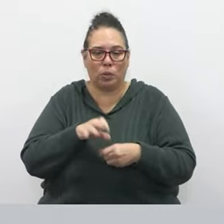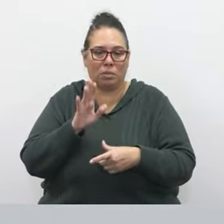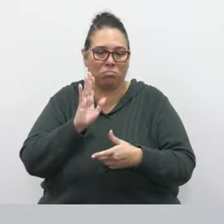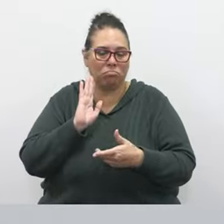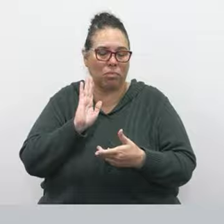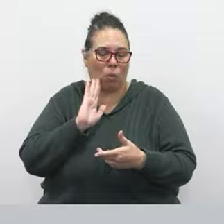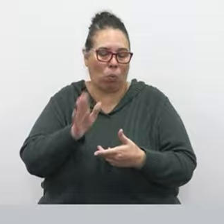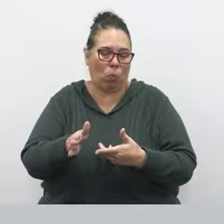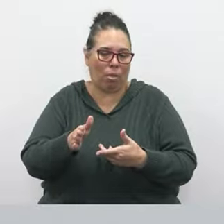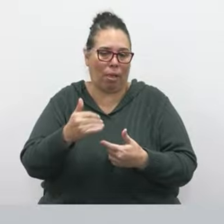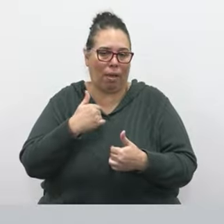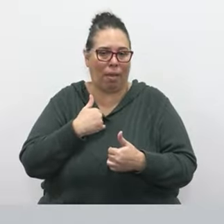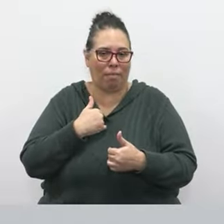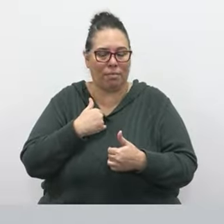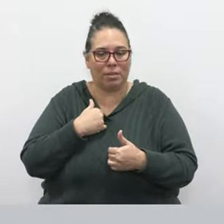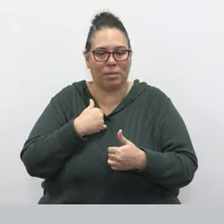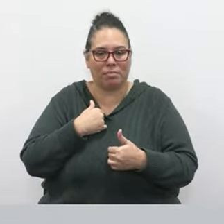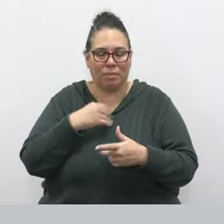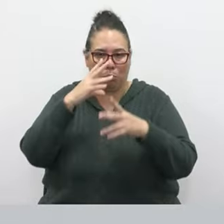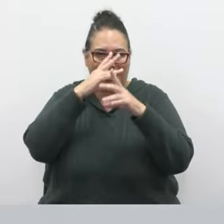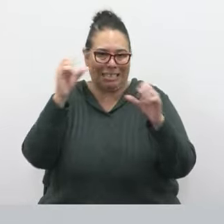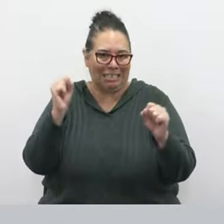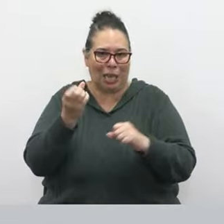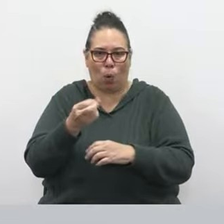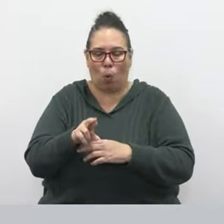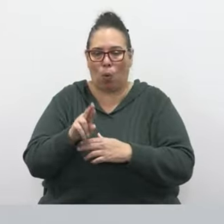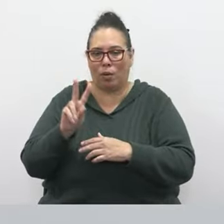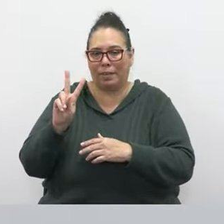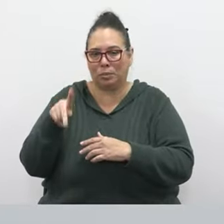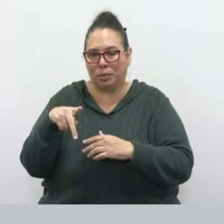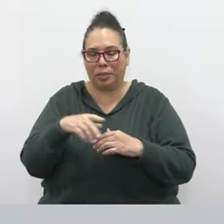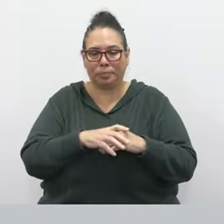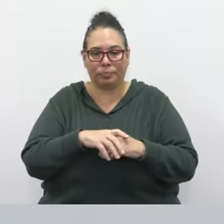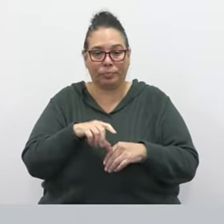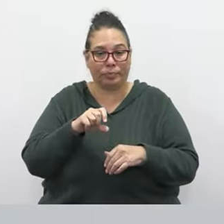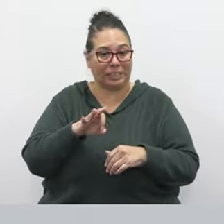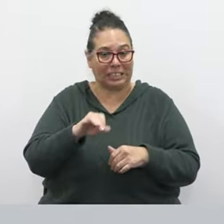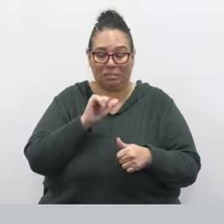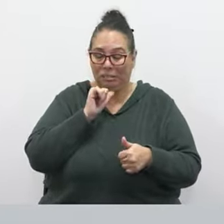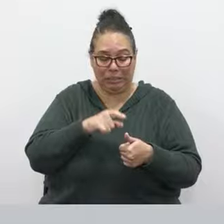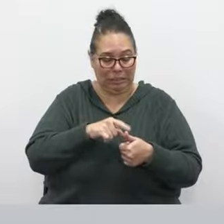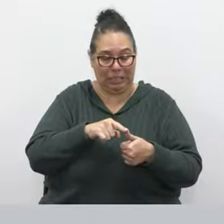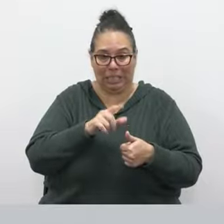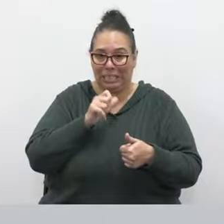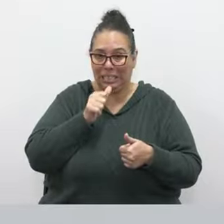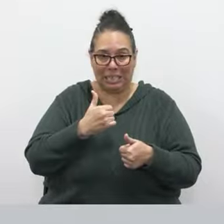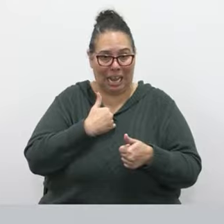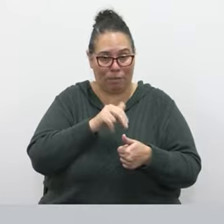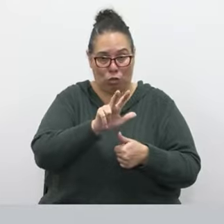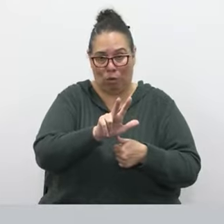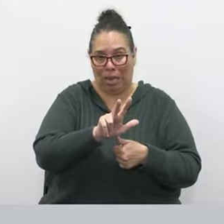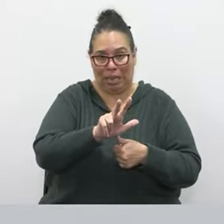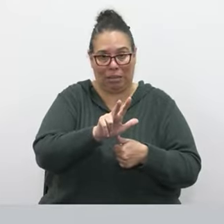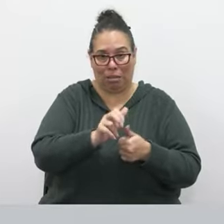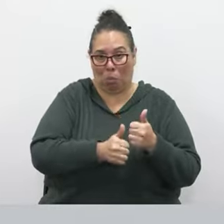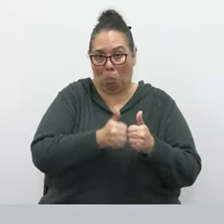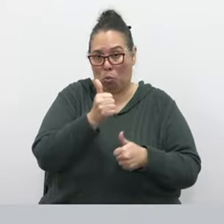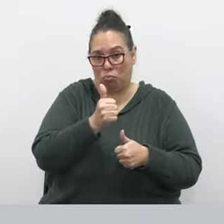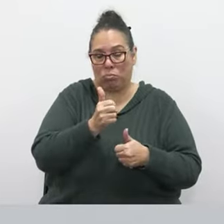that office. If that nominee doesn't garner 3 affirmative votes, then you would move on to another nomination or the